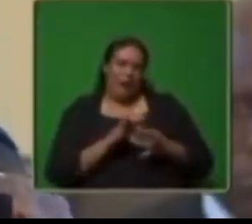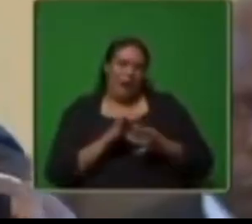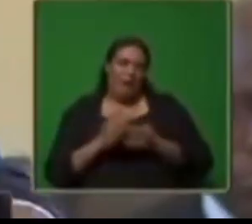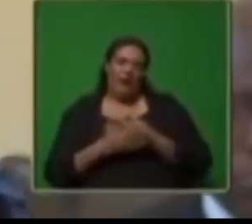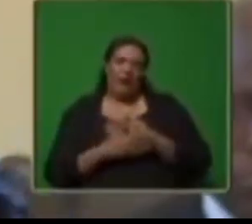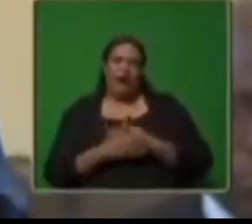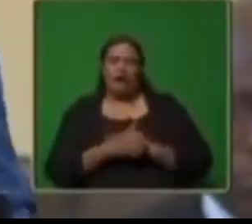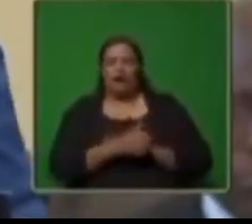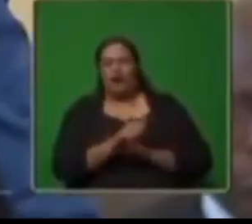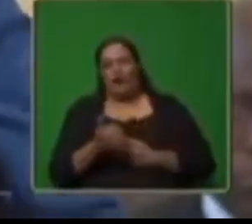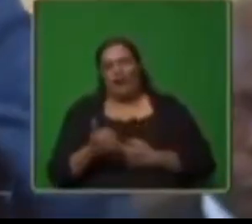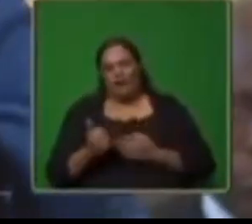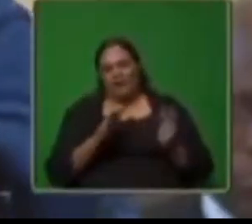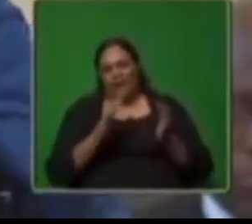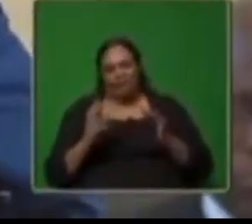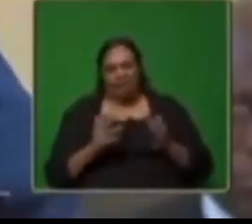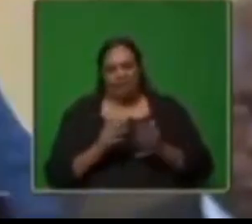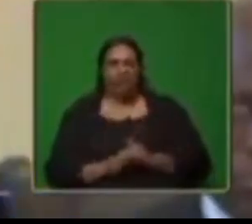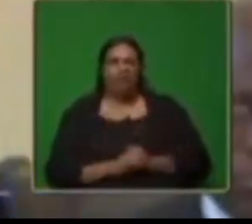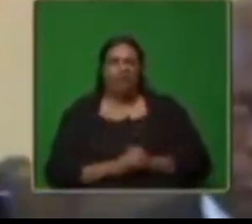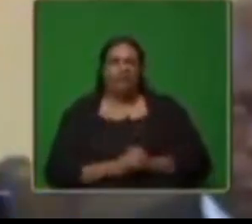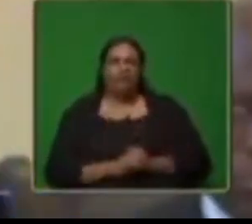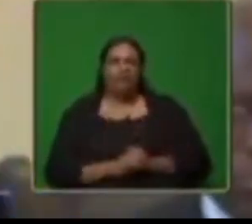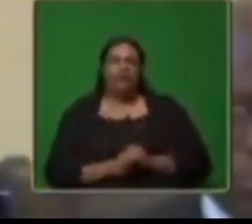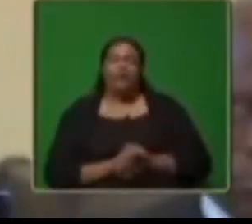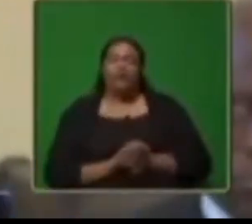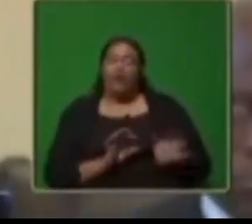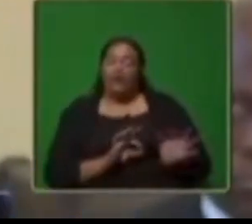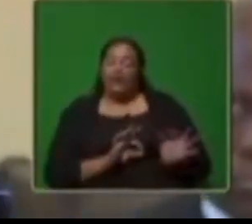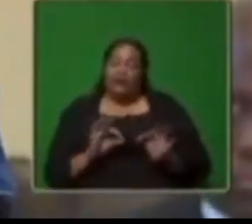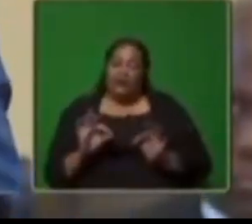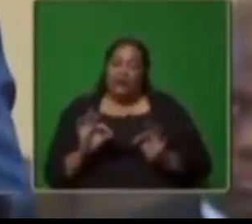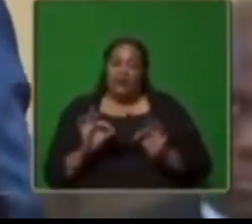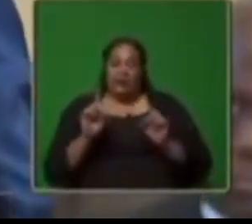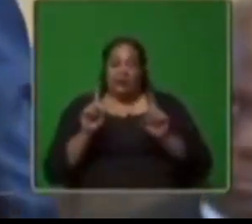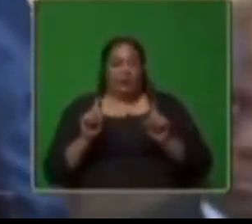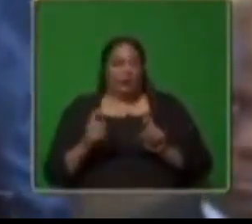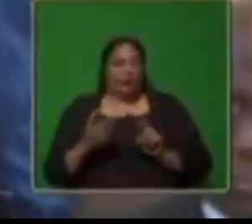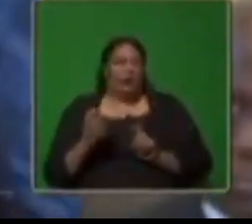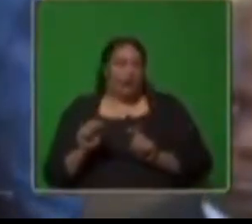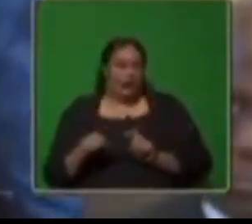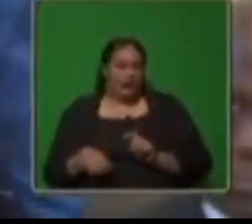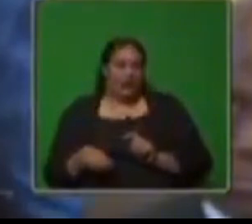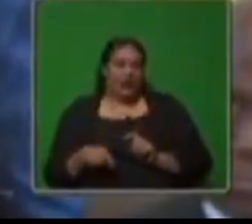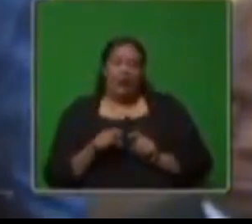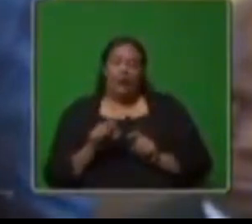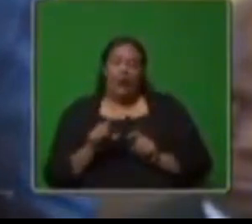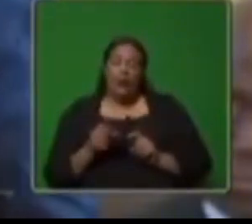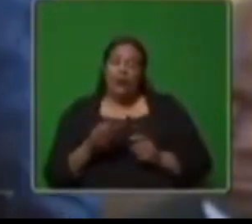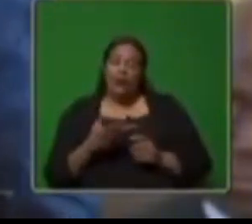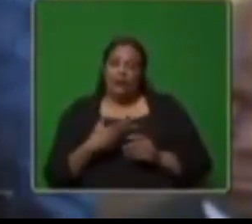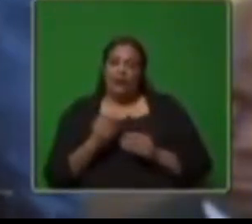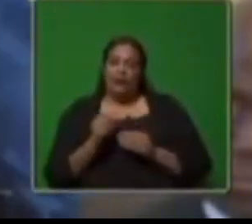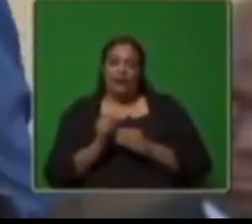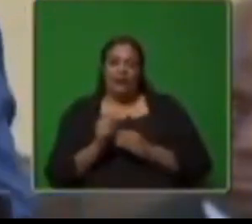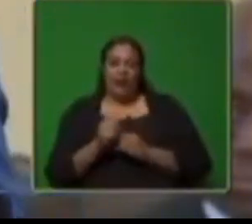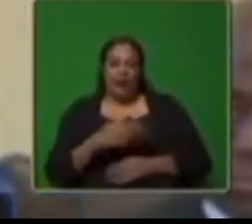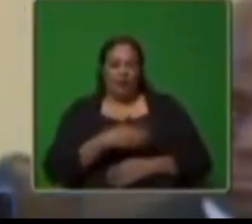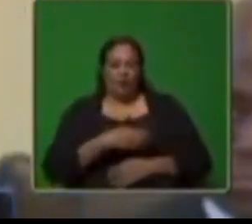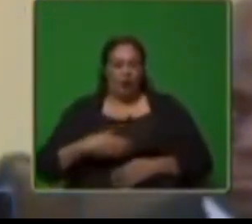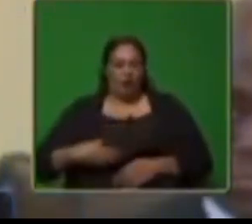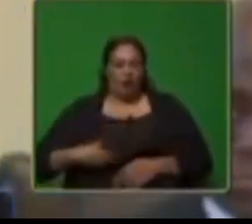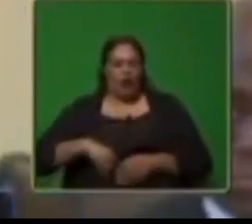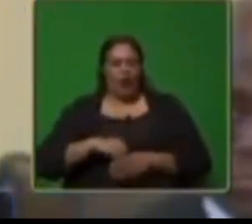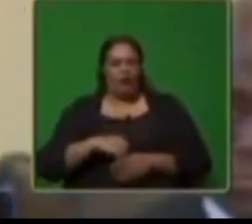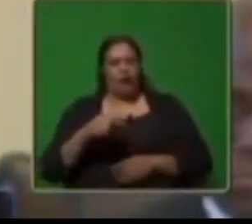other countries. Now, these are the principles that guide our presidency